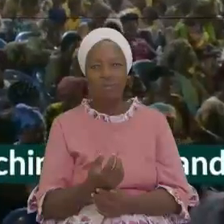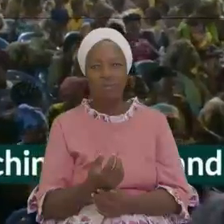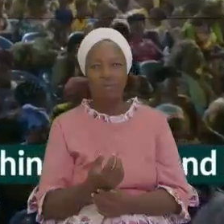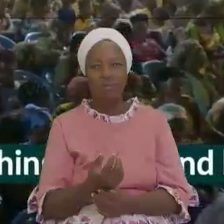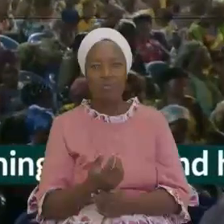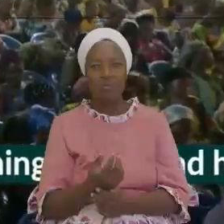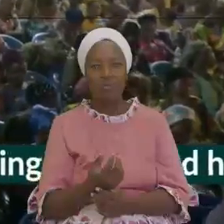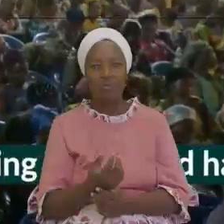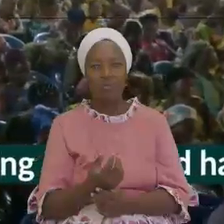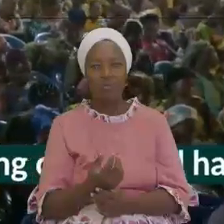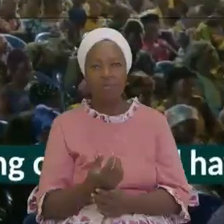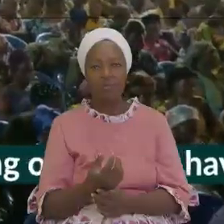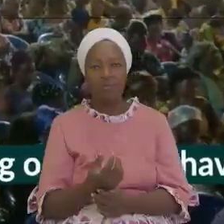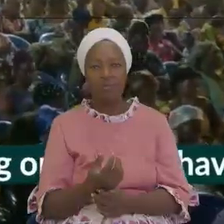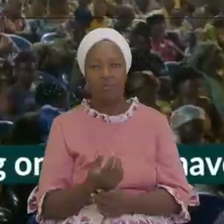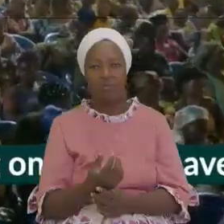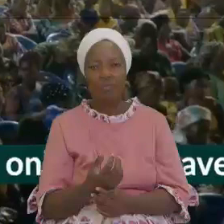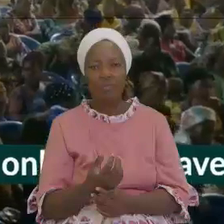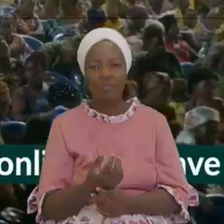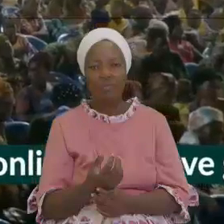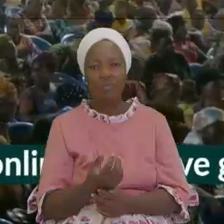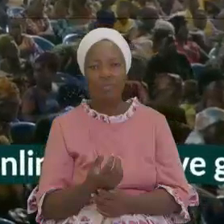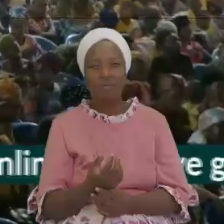In the French class,